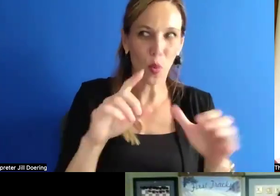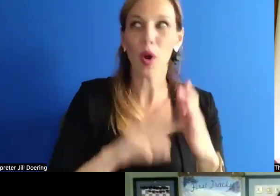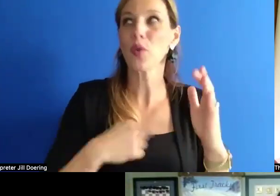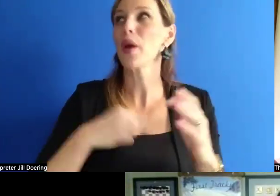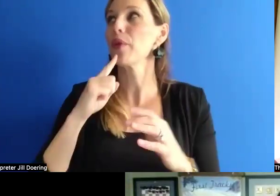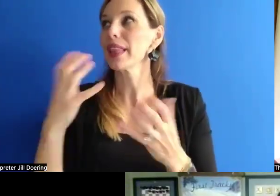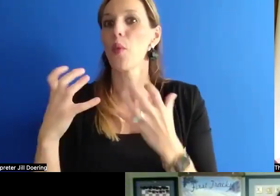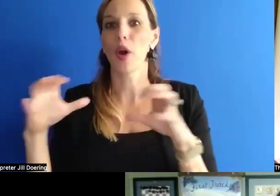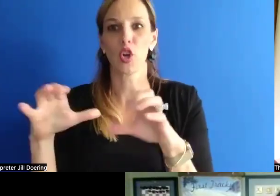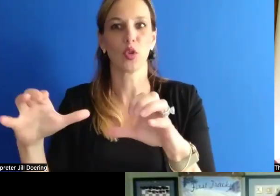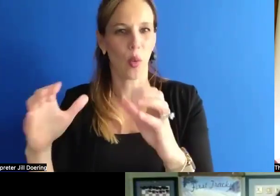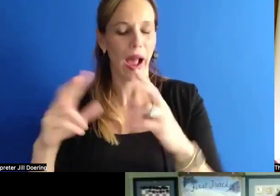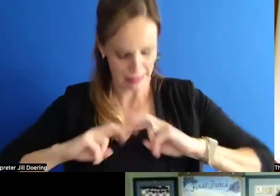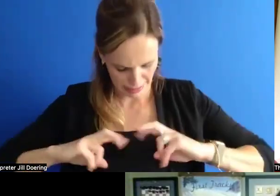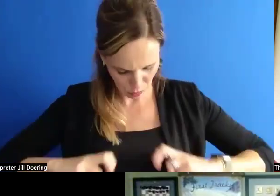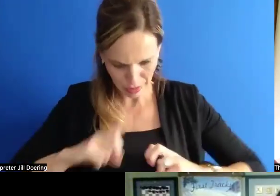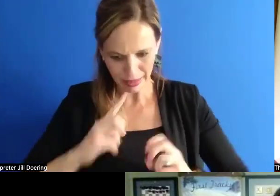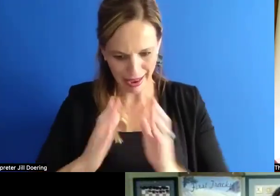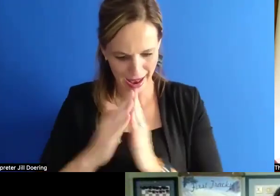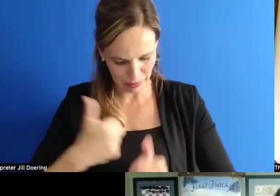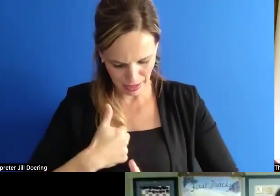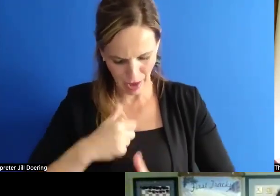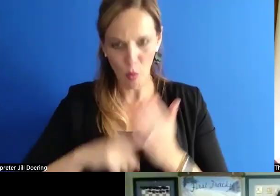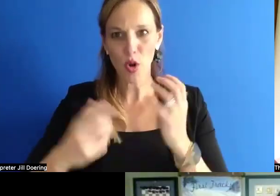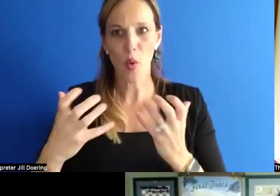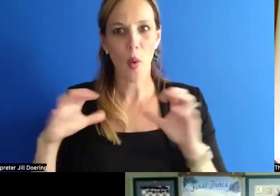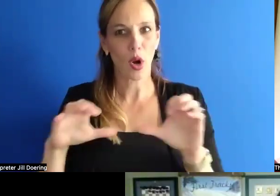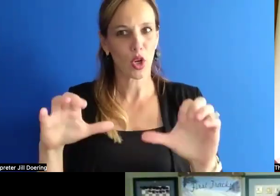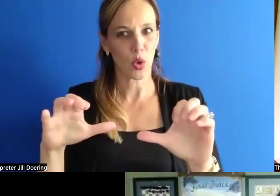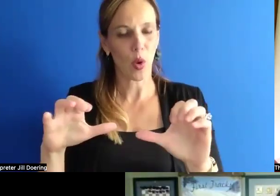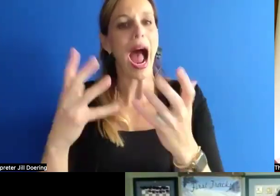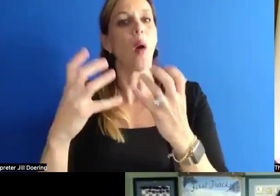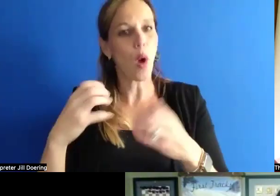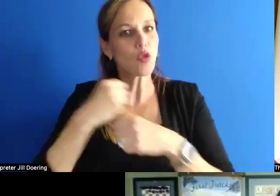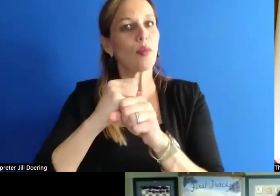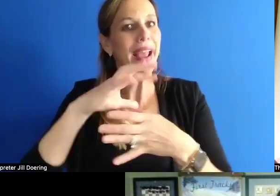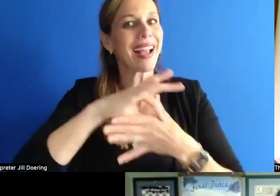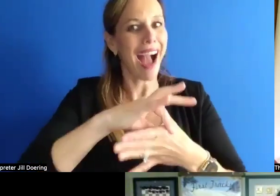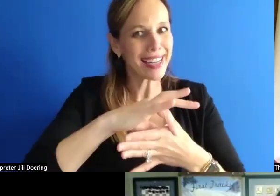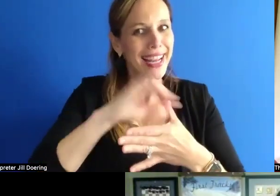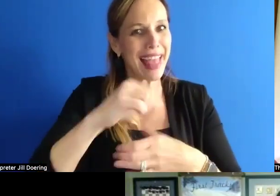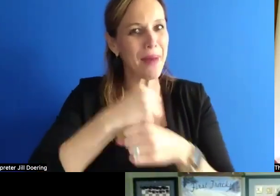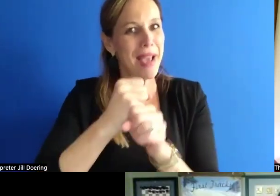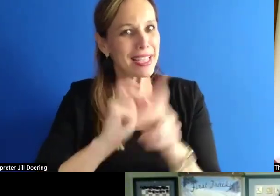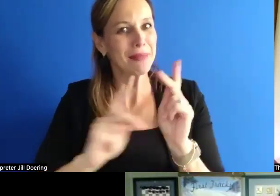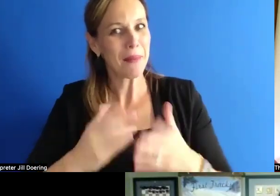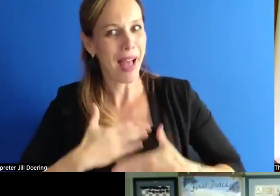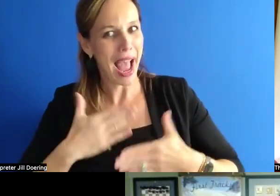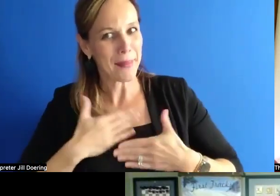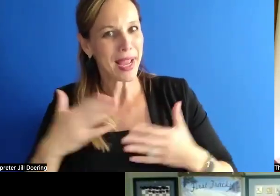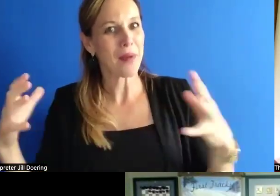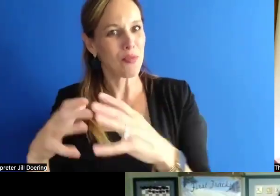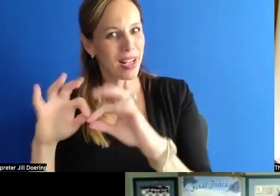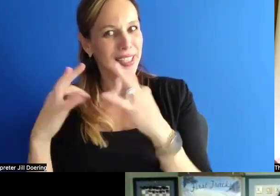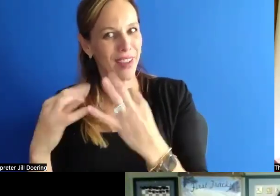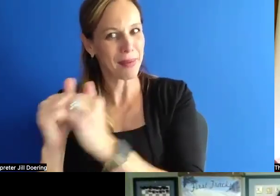Really ask yourself, what do you want to do? And I said, I want to make content that makes people happy and brings families together. And, that